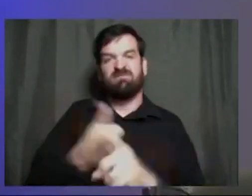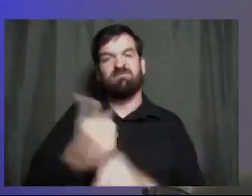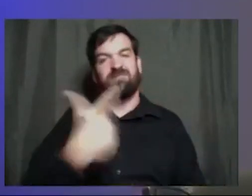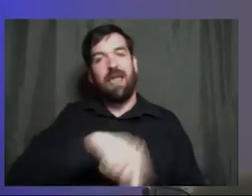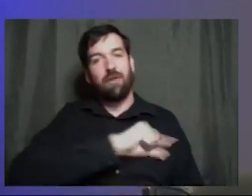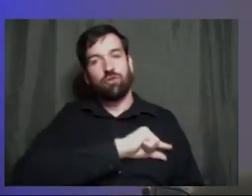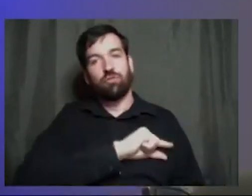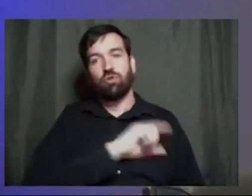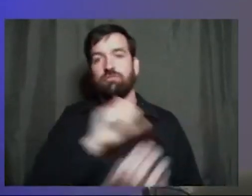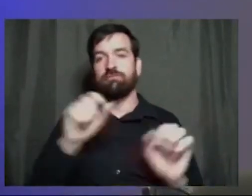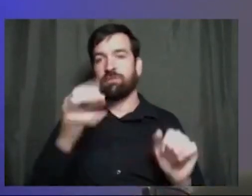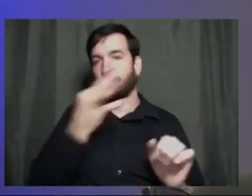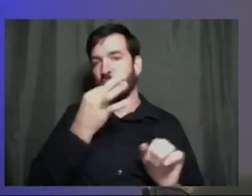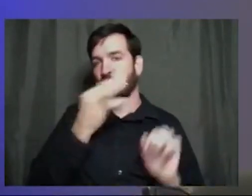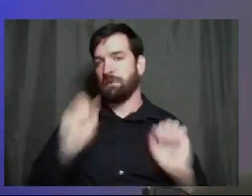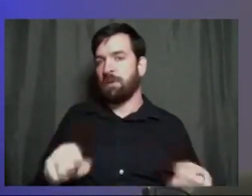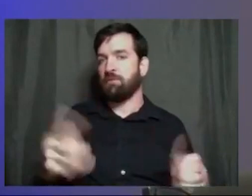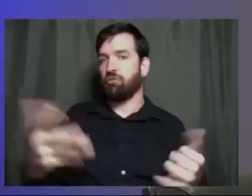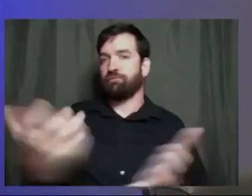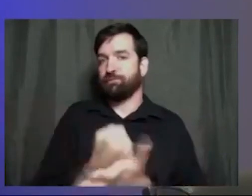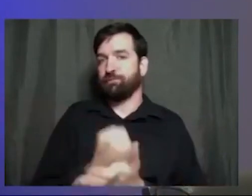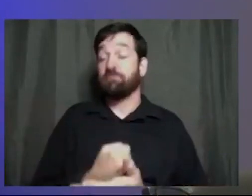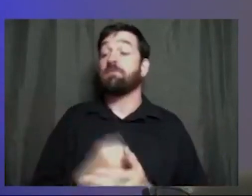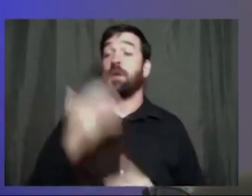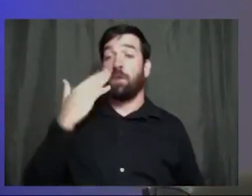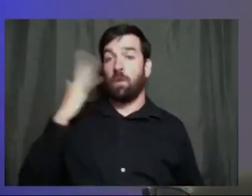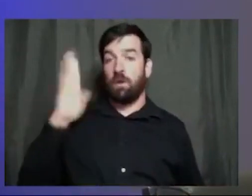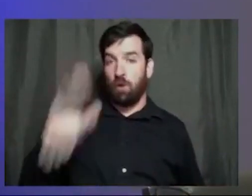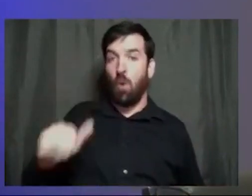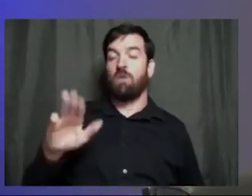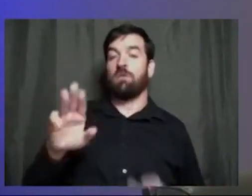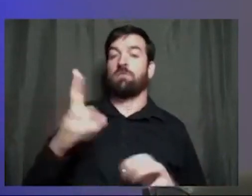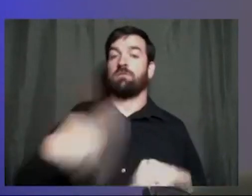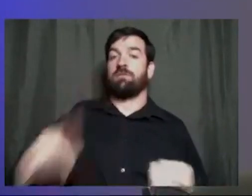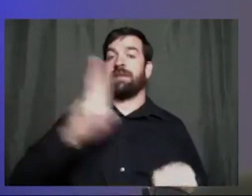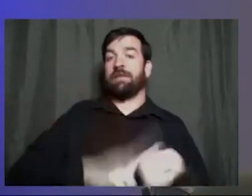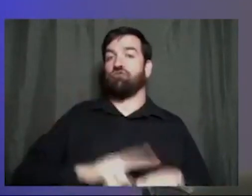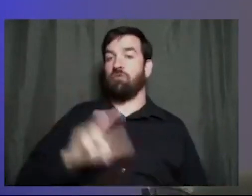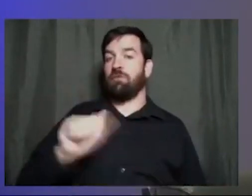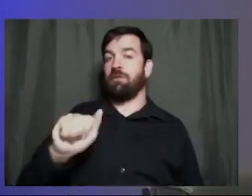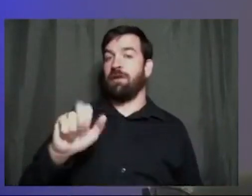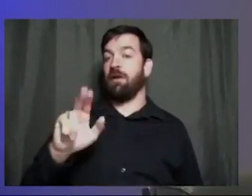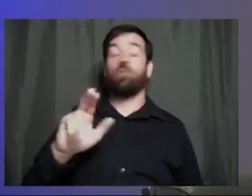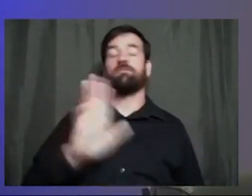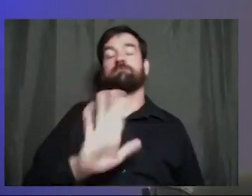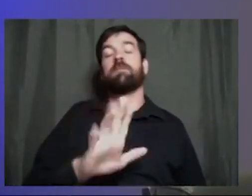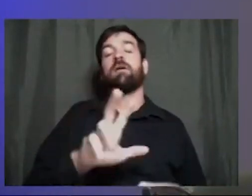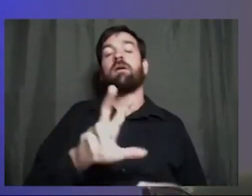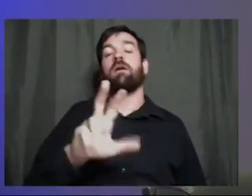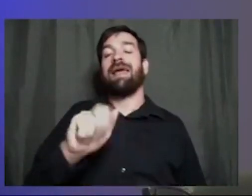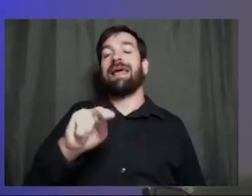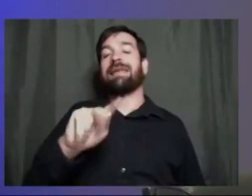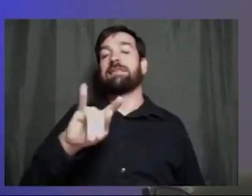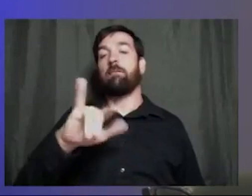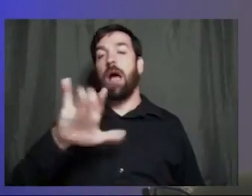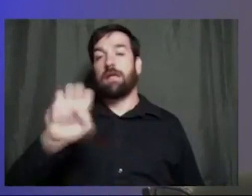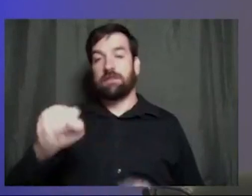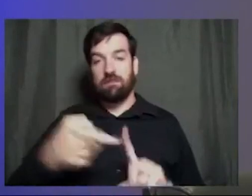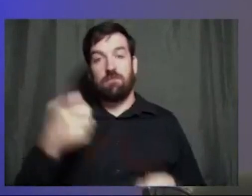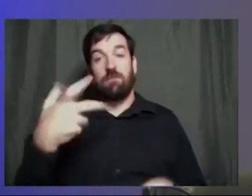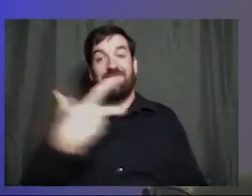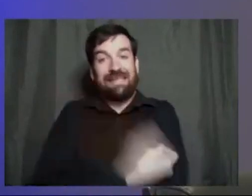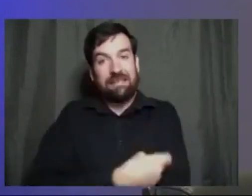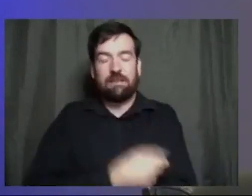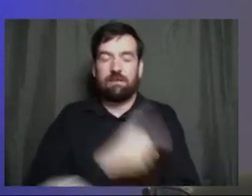possible. We know that the antibodies that you develop from vaccine are really great, and that people who